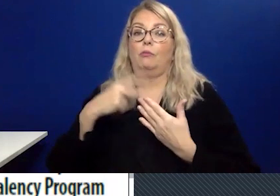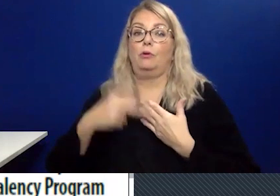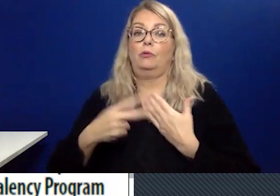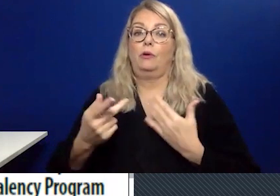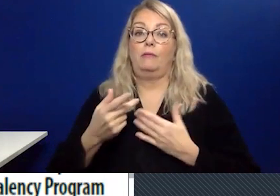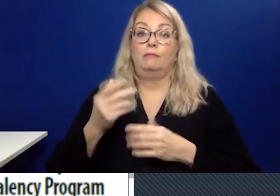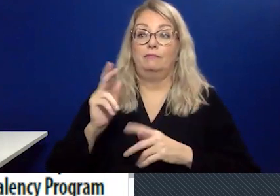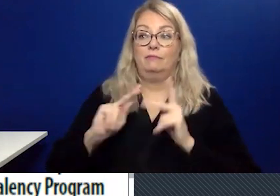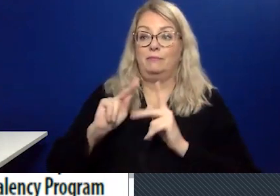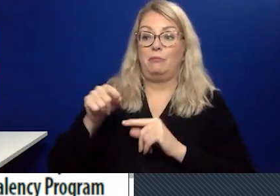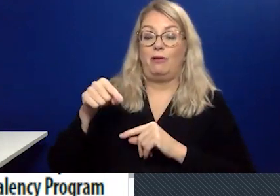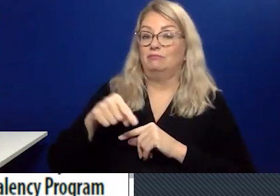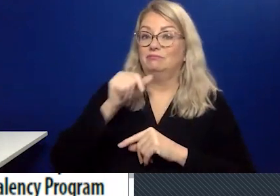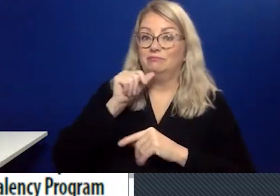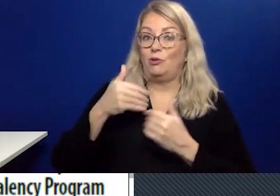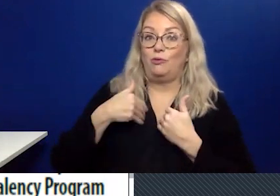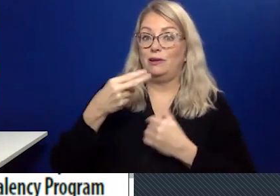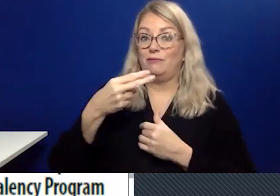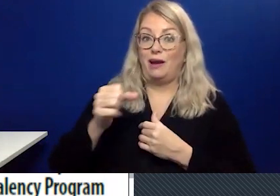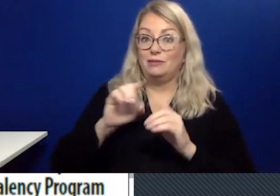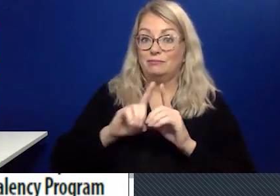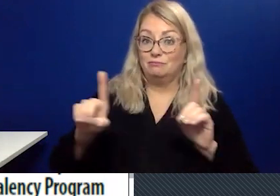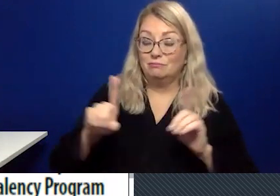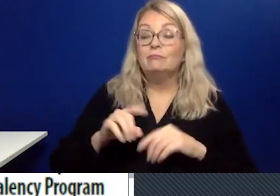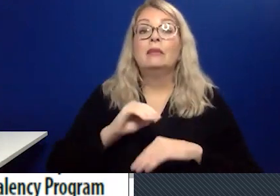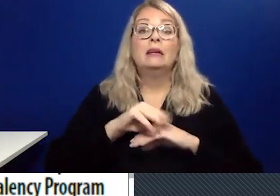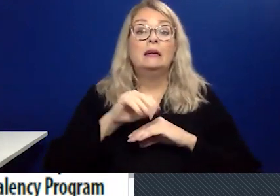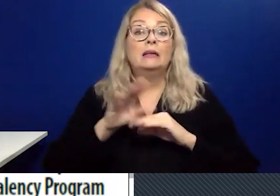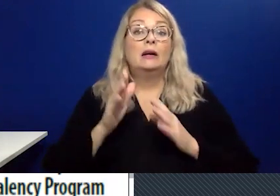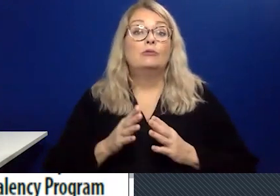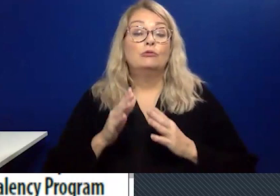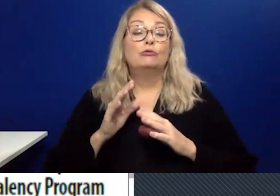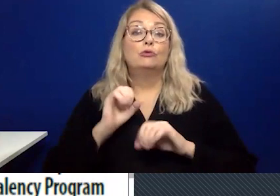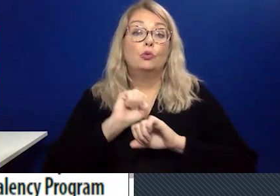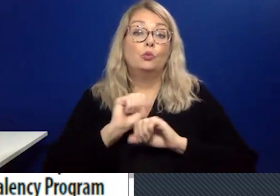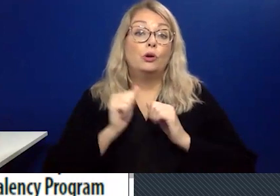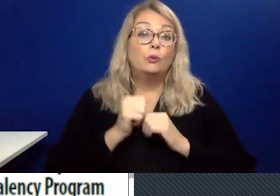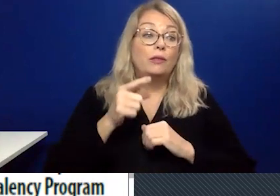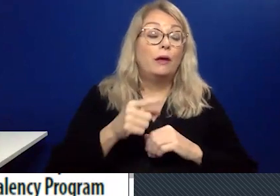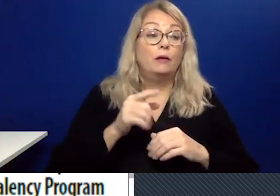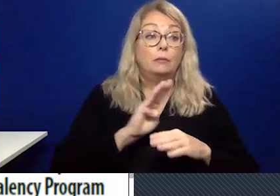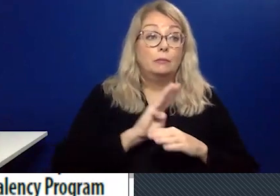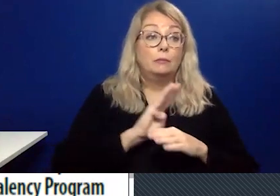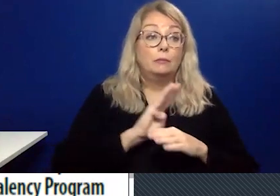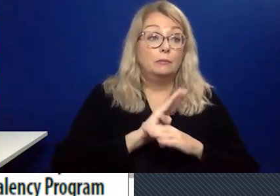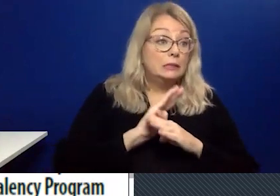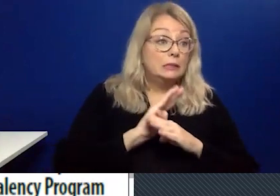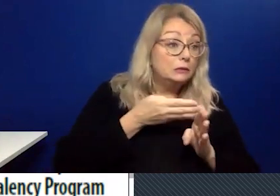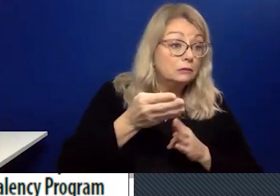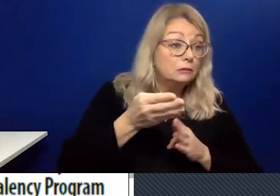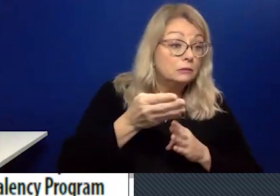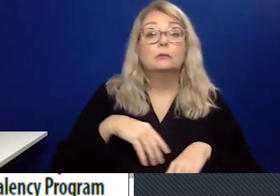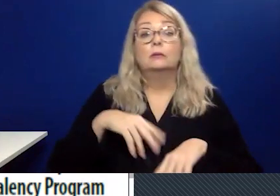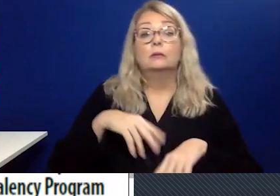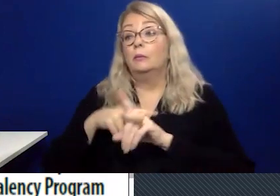diploma. Now the counselors work with them if they want to go into the business pathway, or they want to go into applied tech, or they want to go